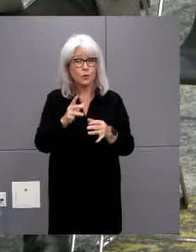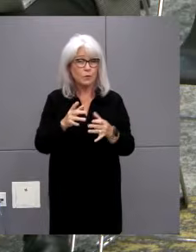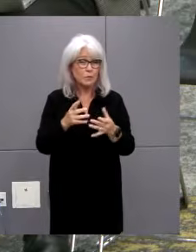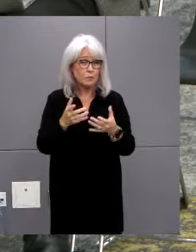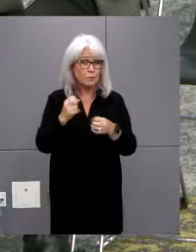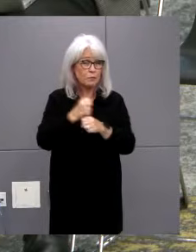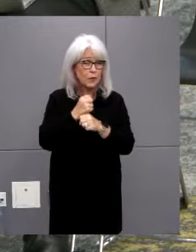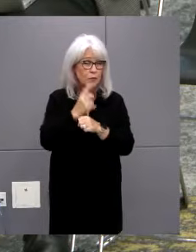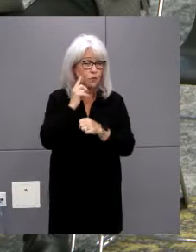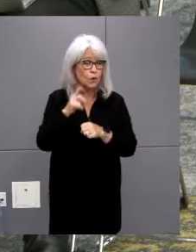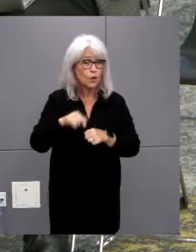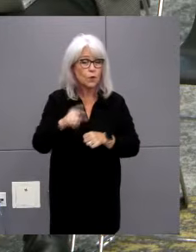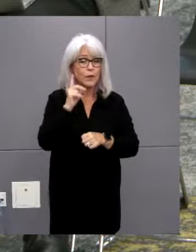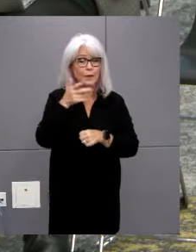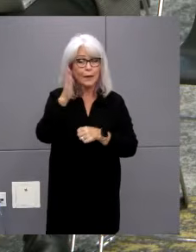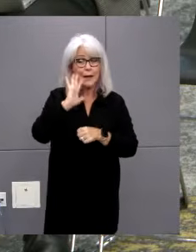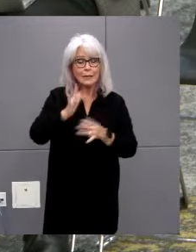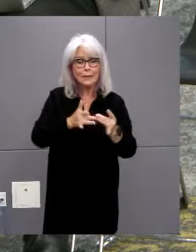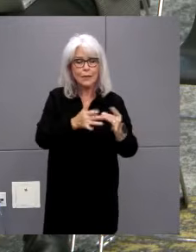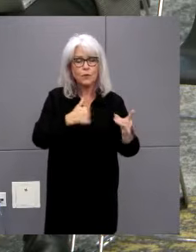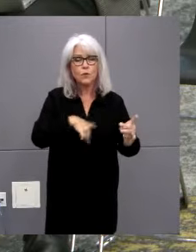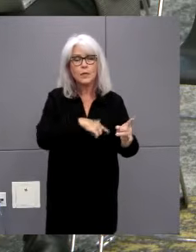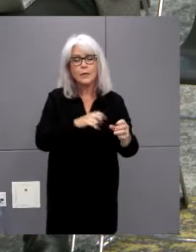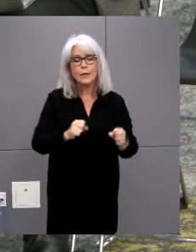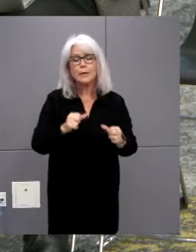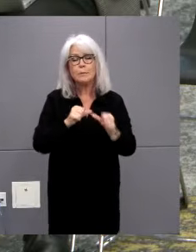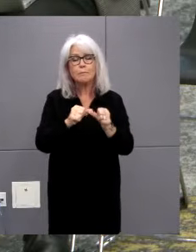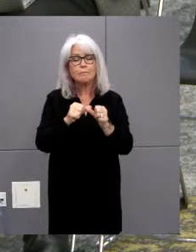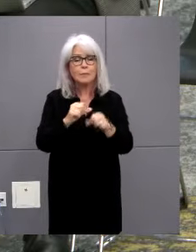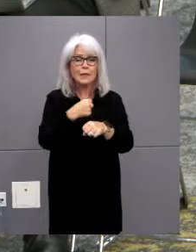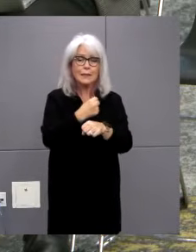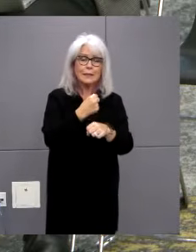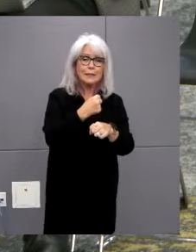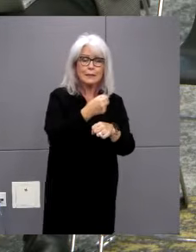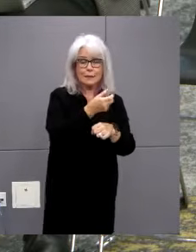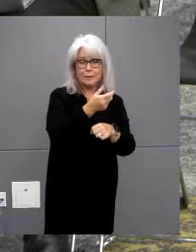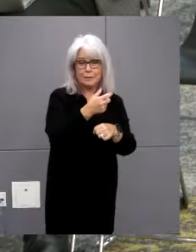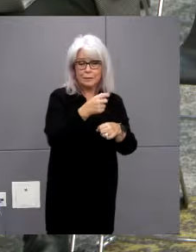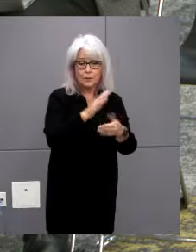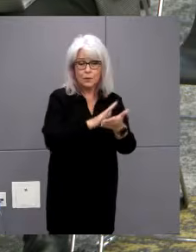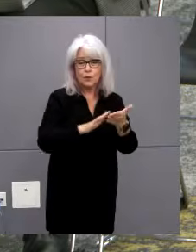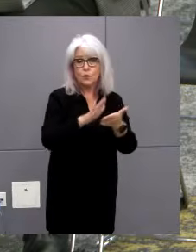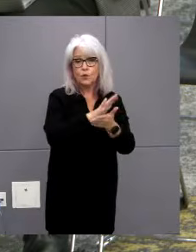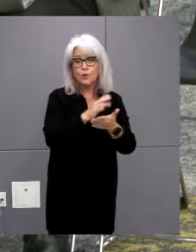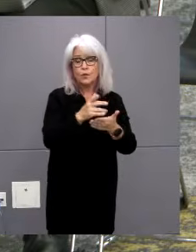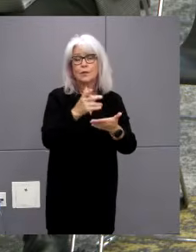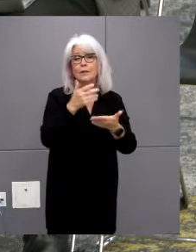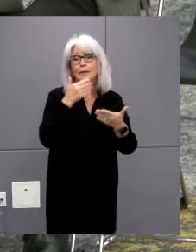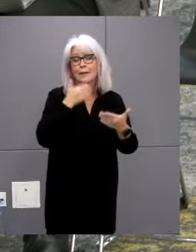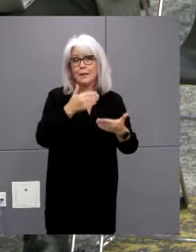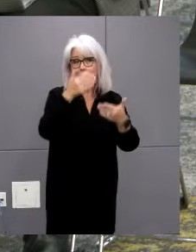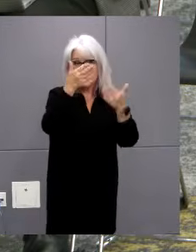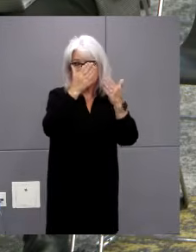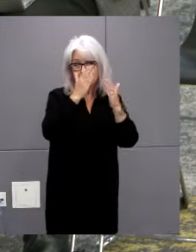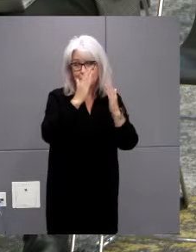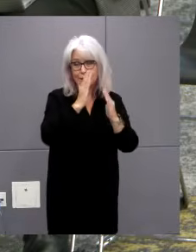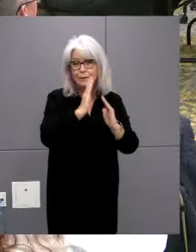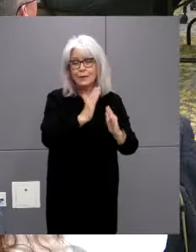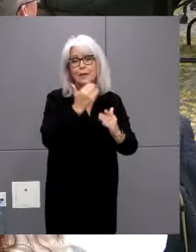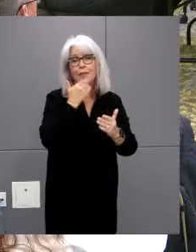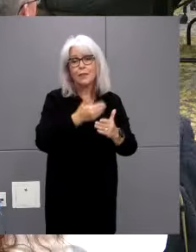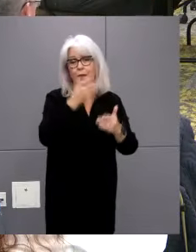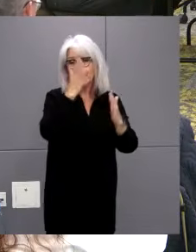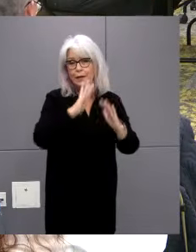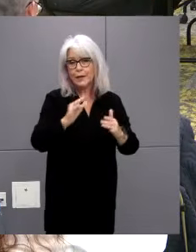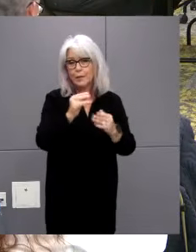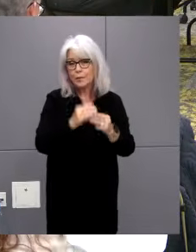wisdom, and courage, we can continue to make this nation strong for the future generation. Thank you, God bless you, and God bless the United States of America.